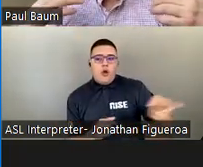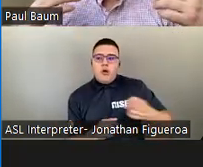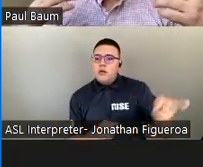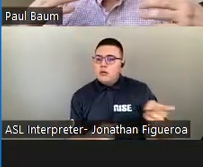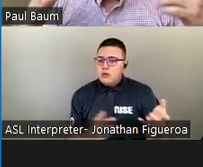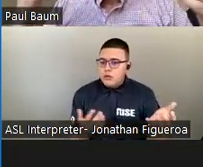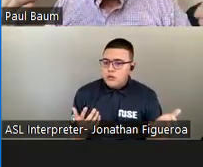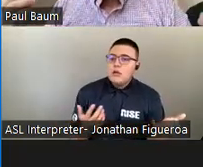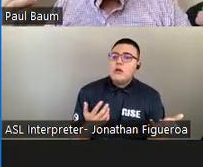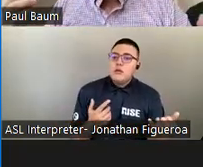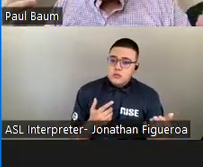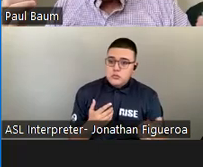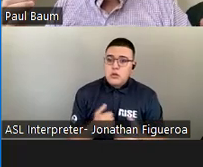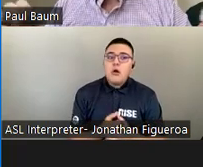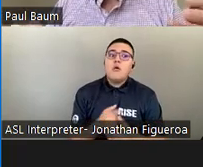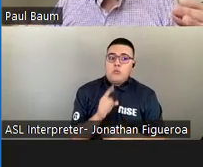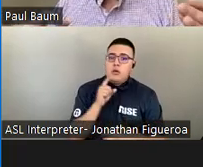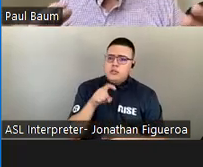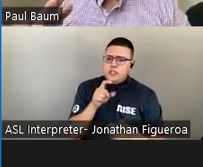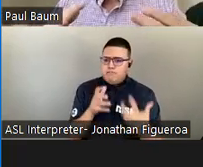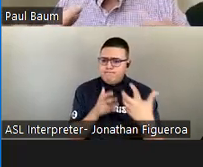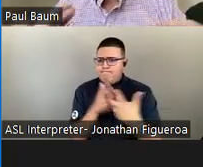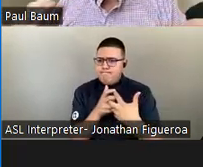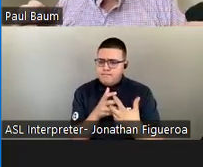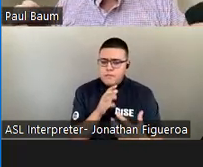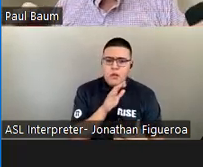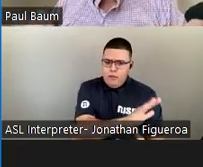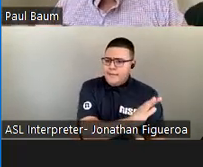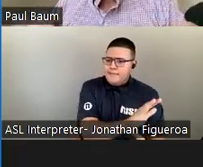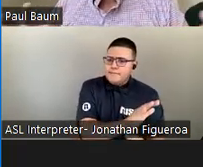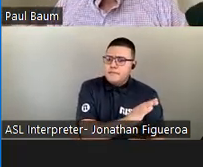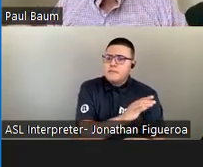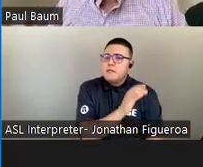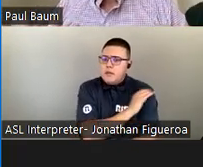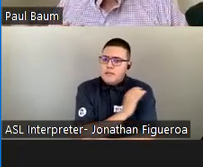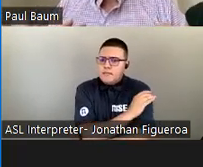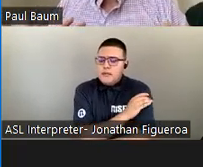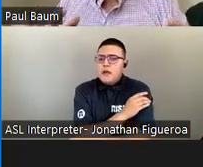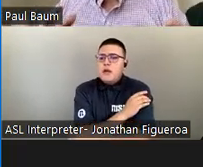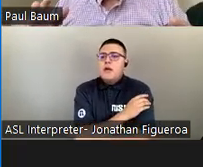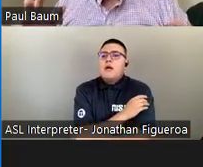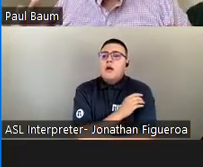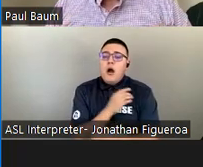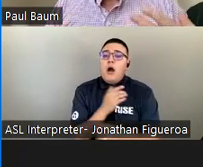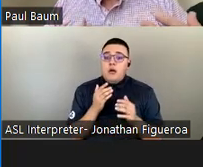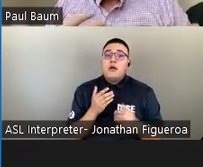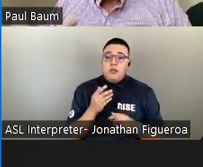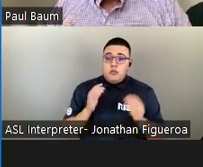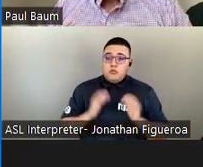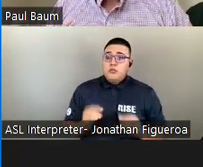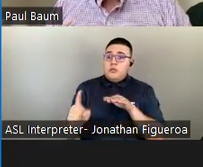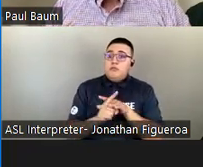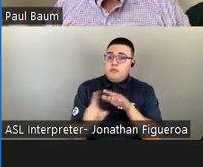needs to be addressed as well. So thinking about that intersectionality when we do hire